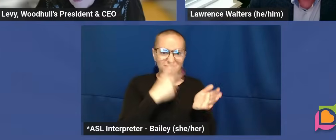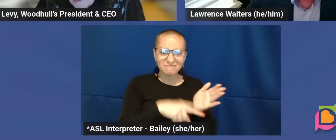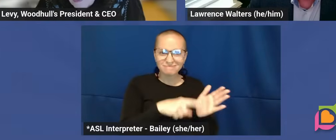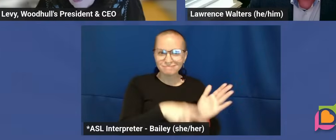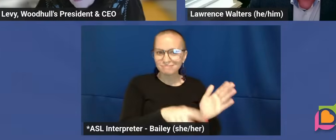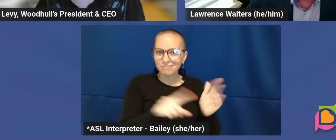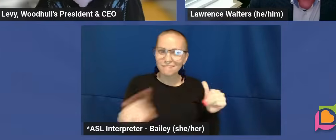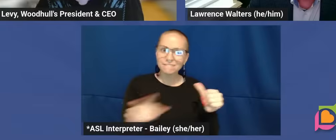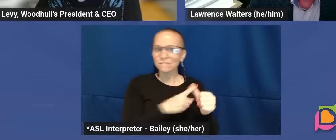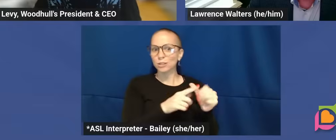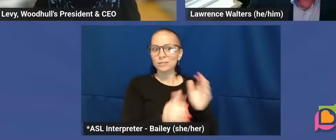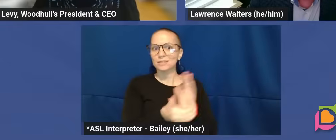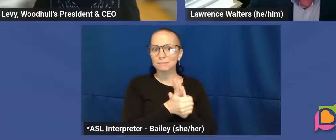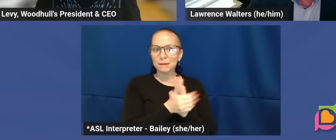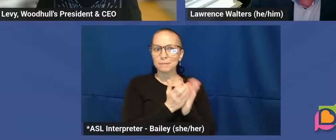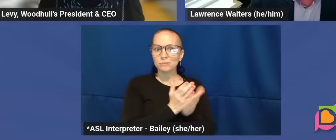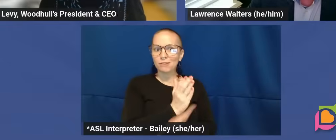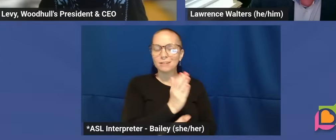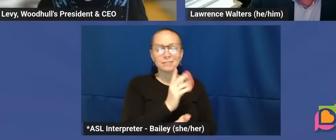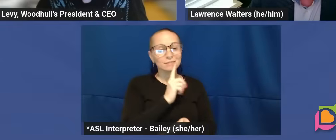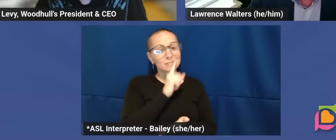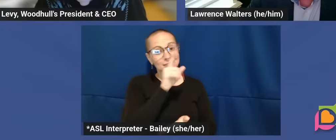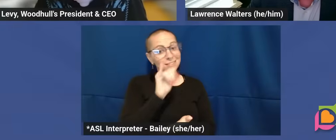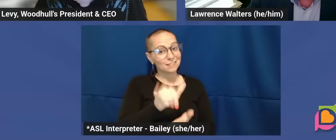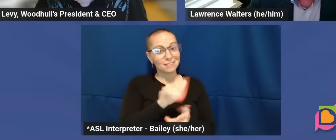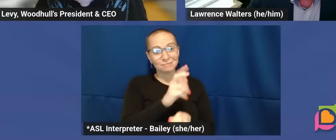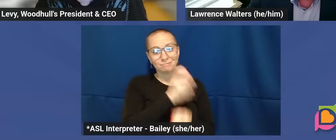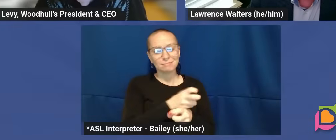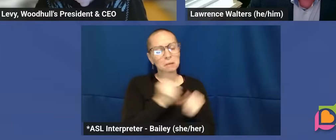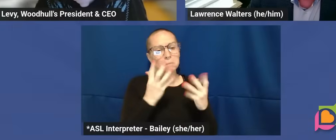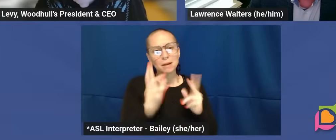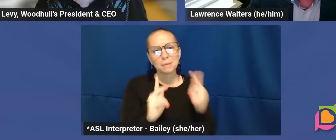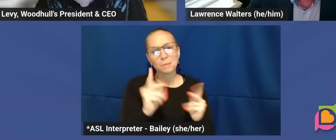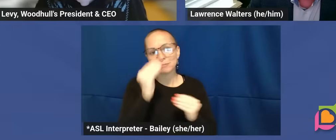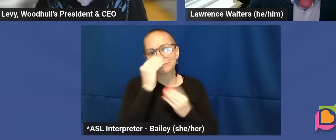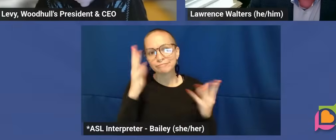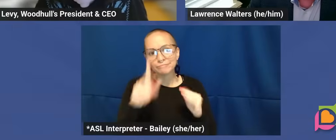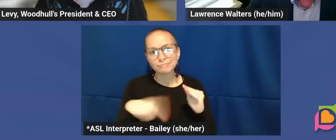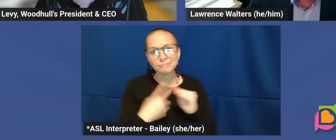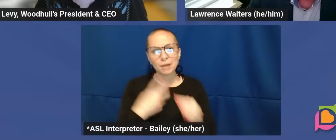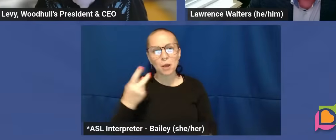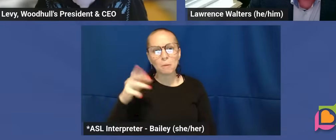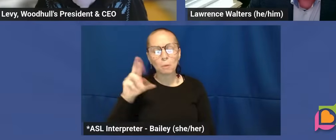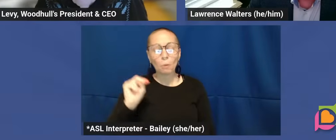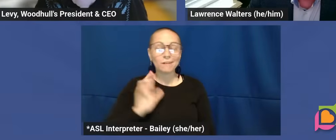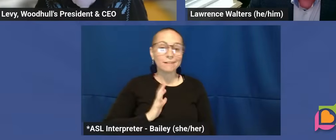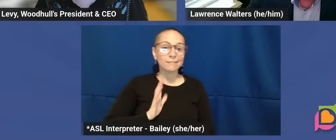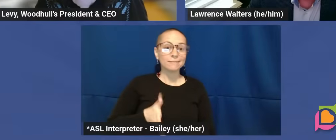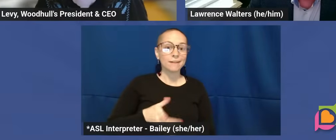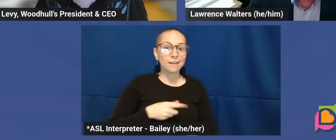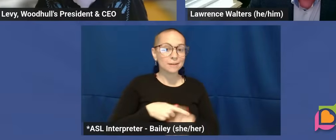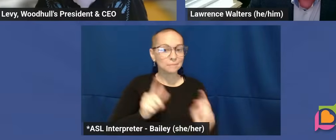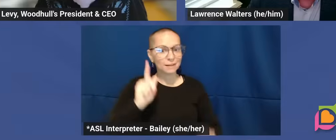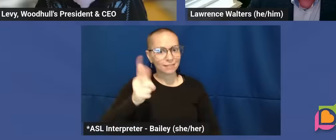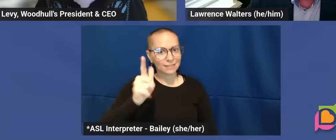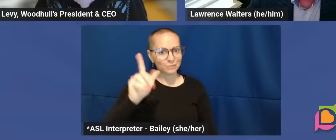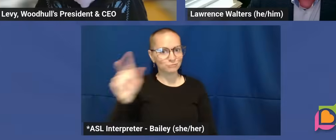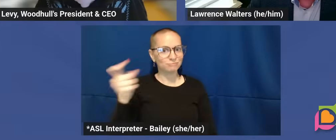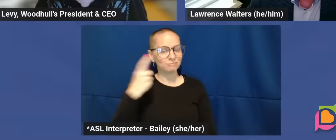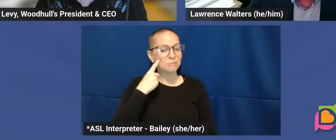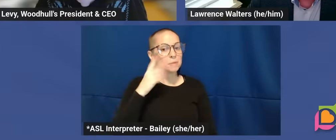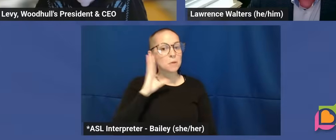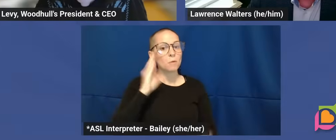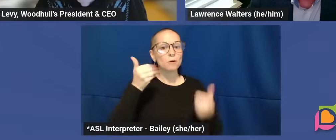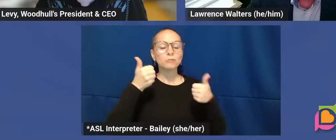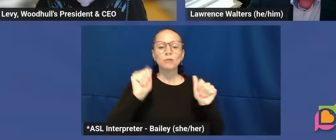it's the slippery slope. A lot of people don't care about porn. Fine. But there's going to come a time where the government is going to